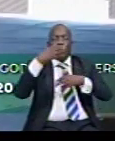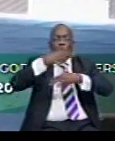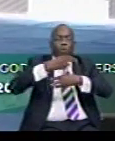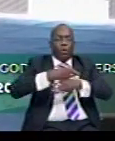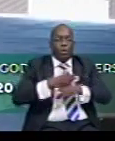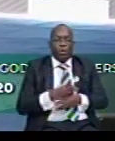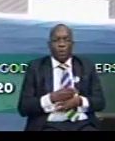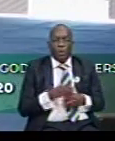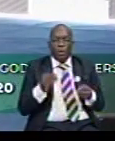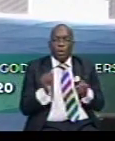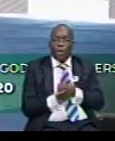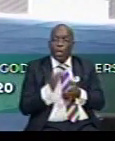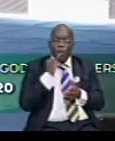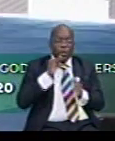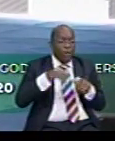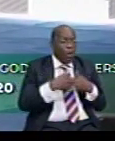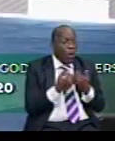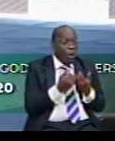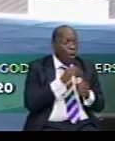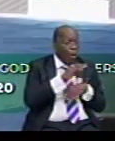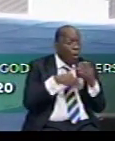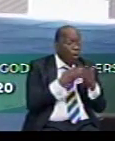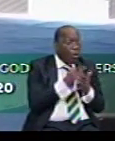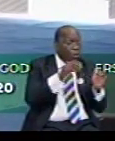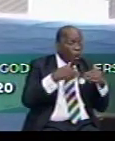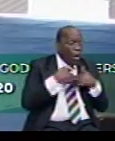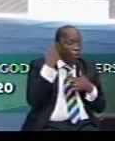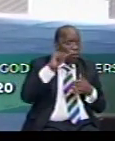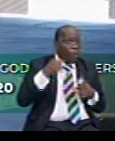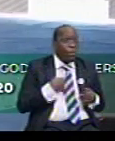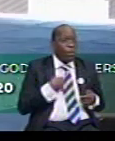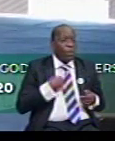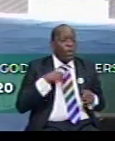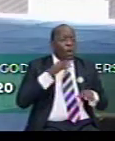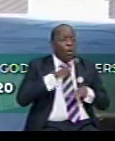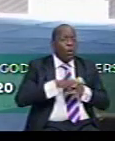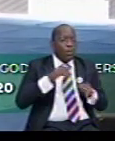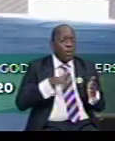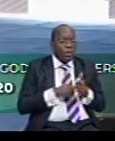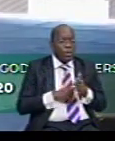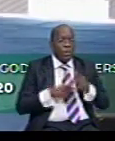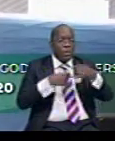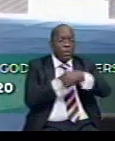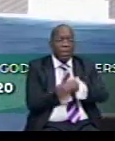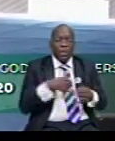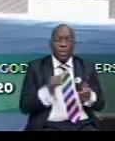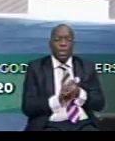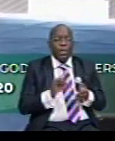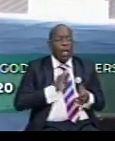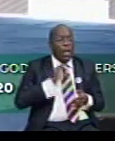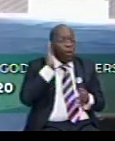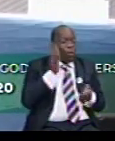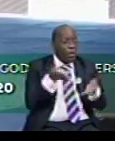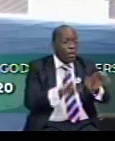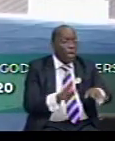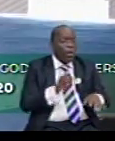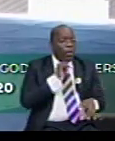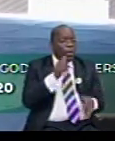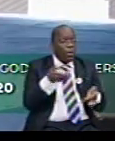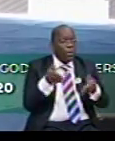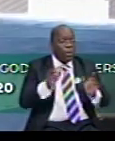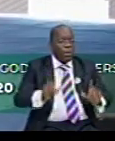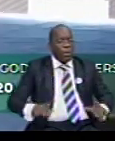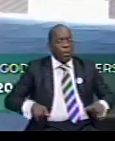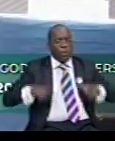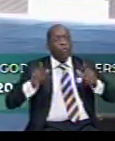you have for me on this wonderful day, that I will die and not live. All right, please go